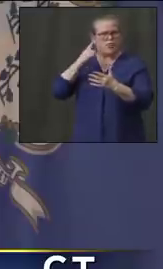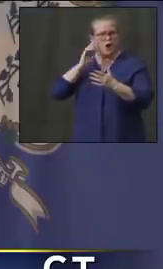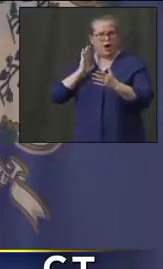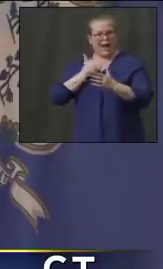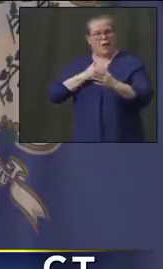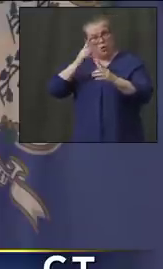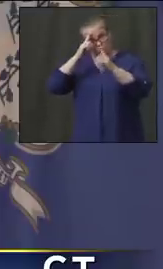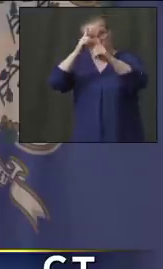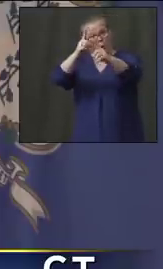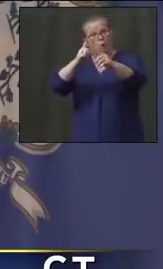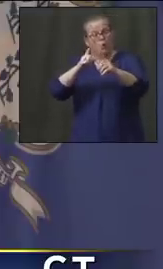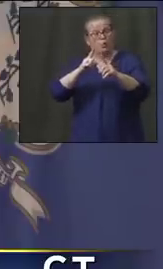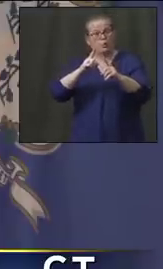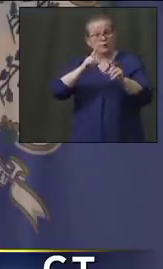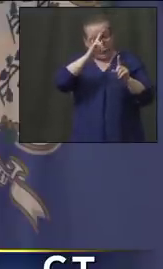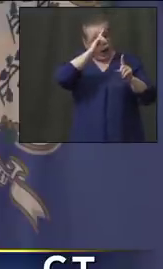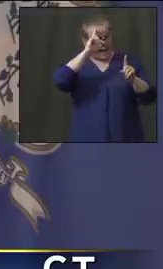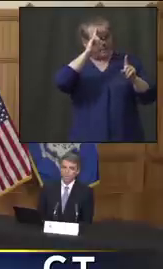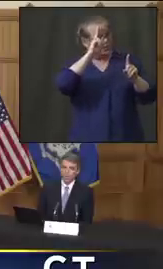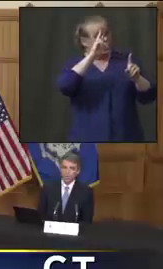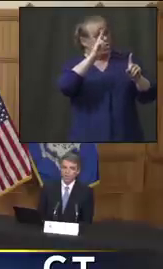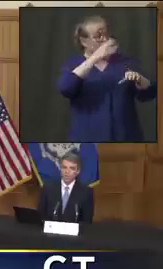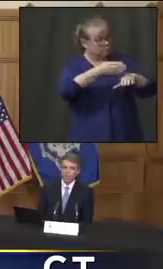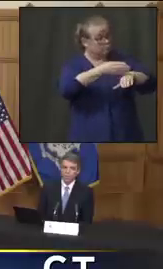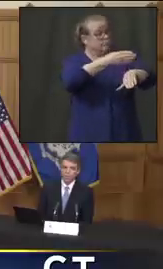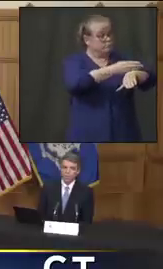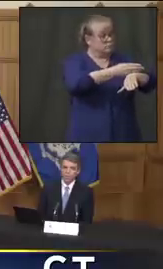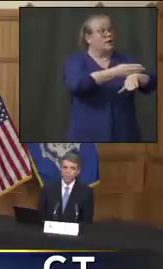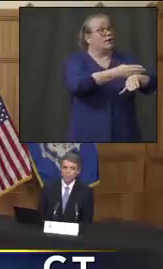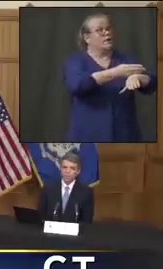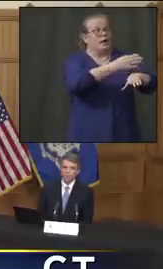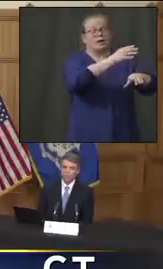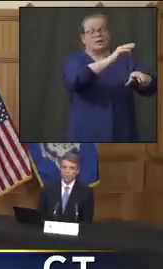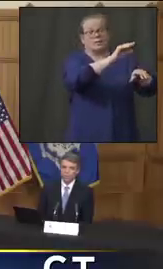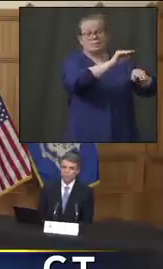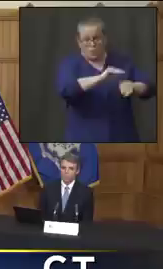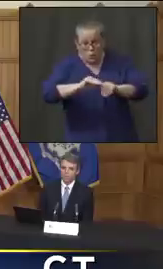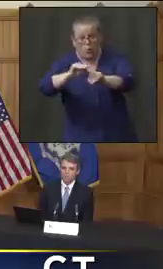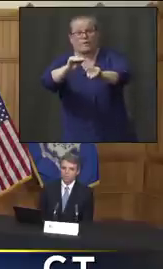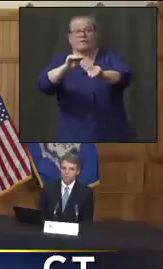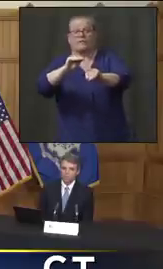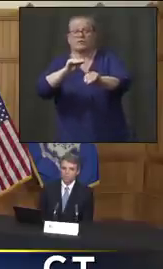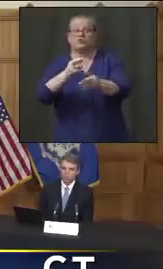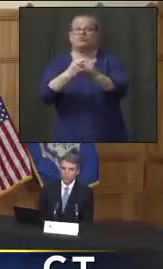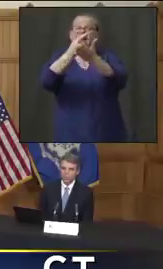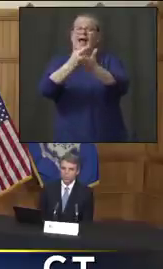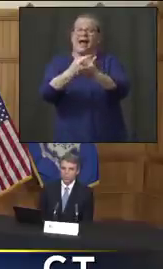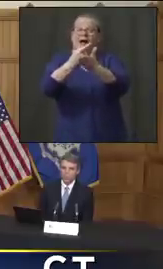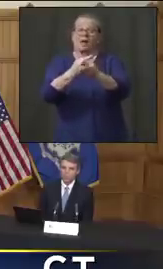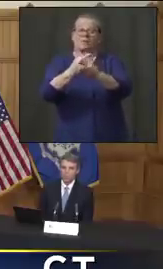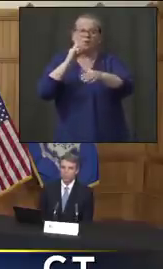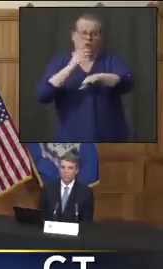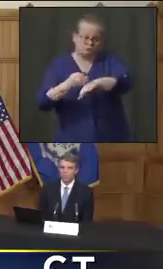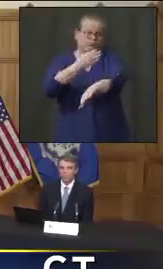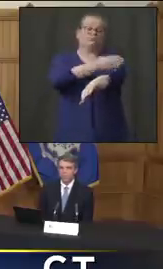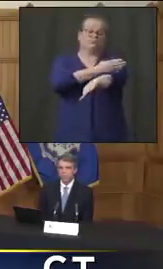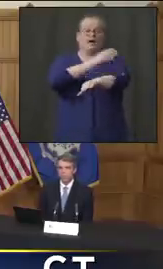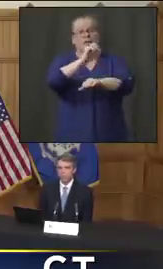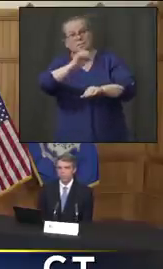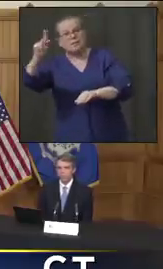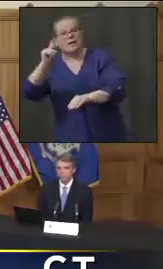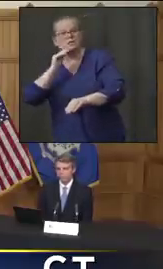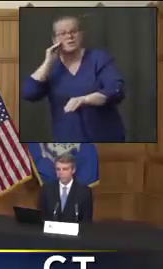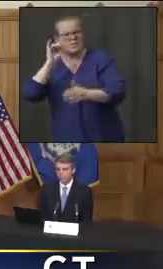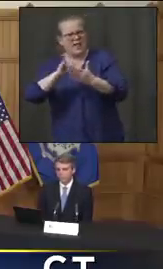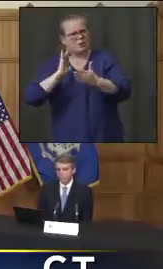Did you hear that question? Yeah, I think, I think what you're alluding to is part of the solution is the COVID recovery centers